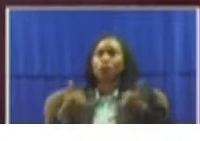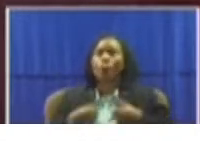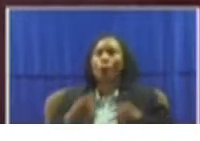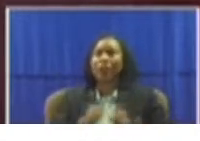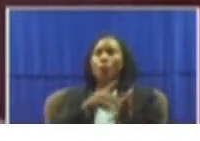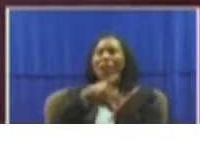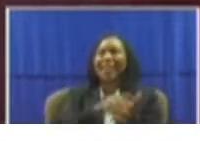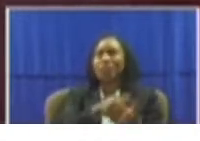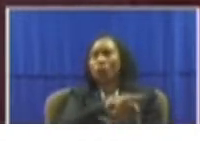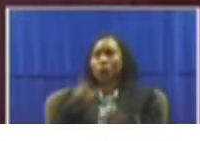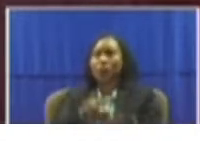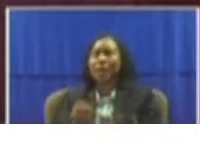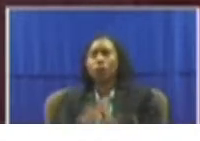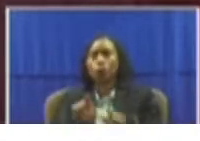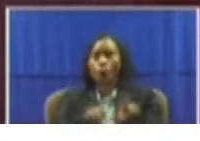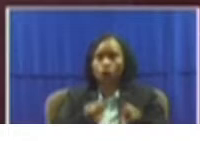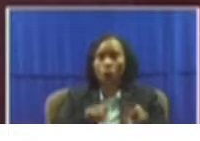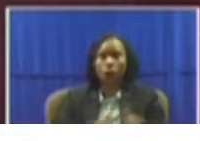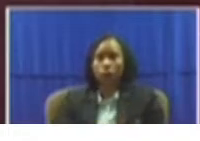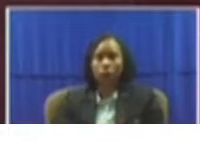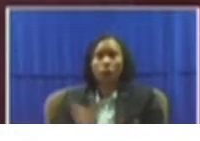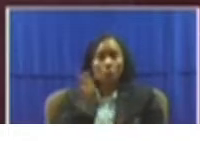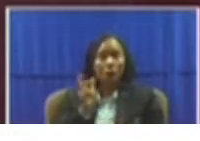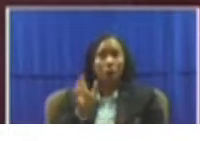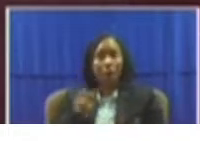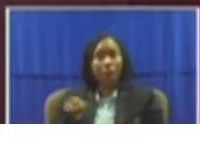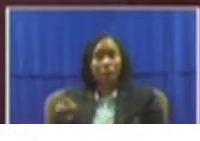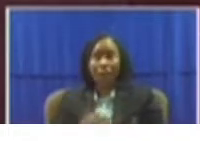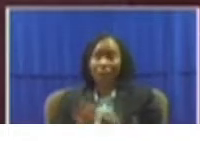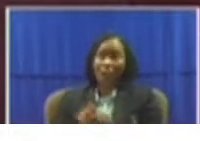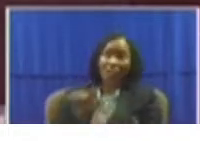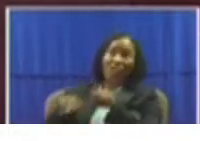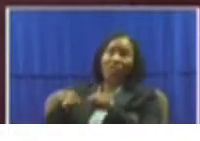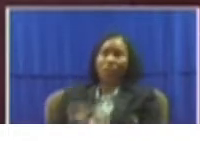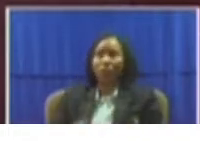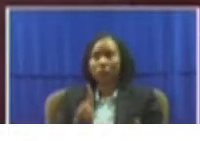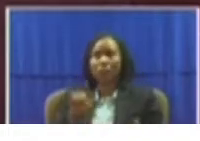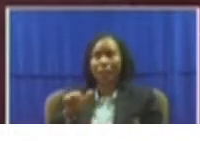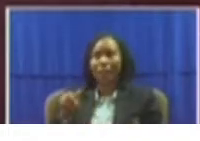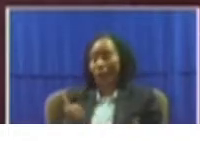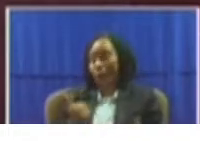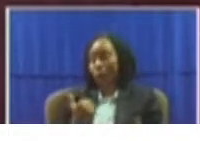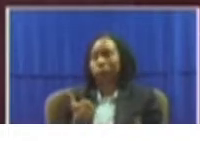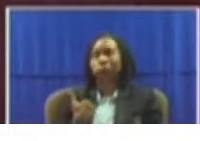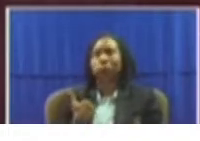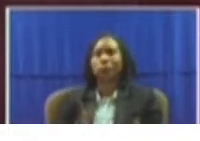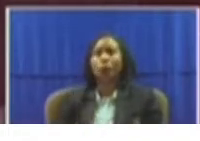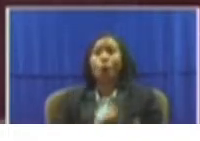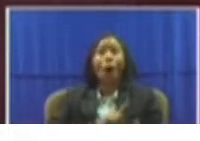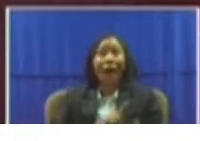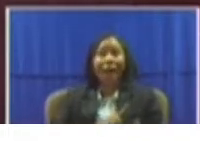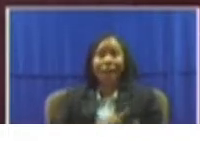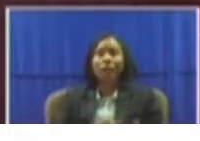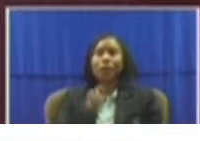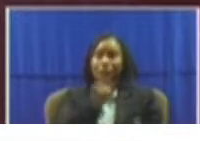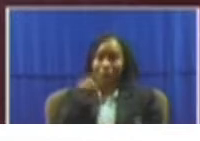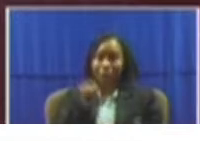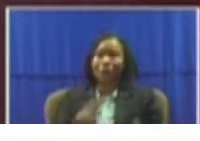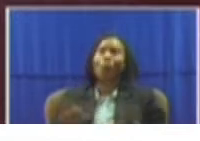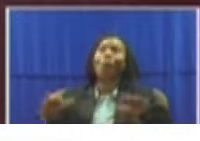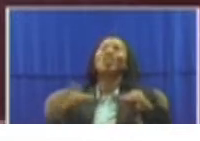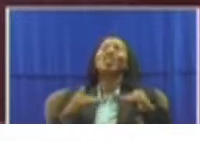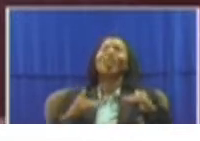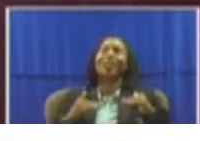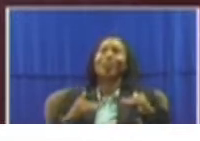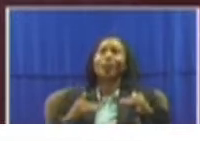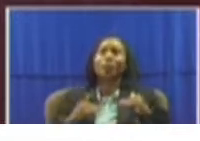over. You've heard somebody condemning the DA a short while ago. Why? Because it's opposition. You don't